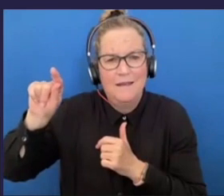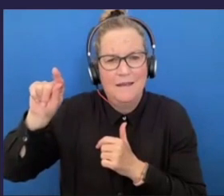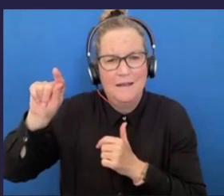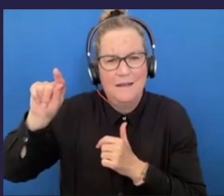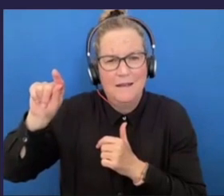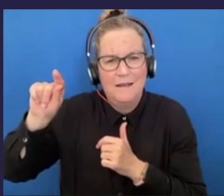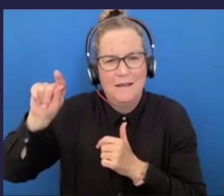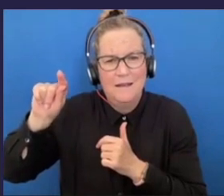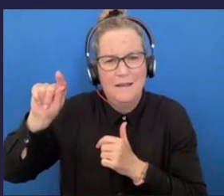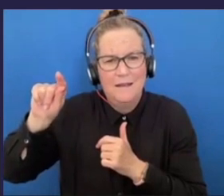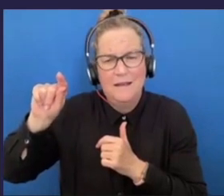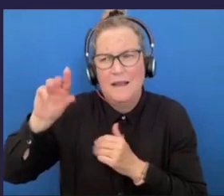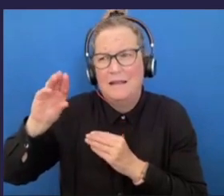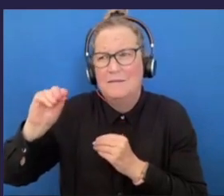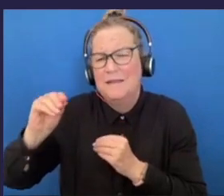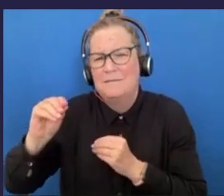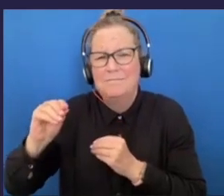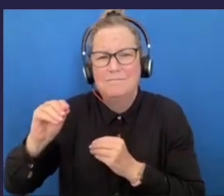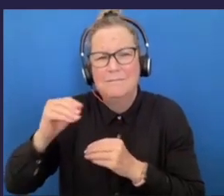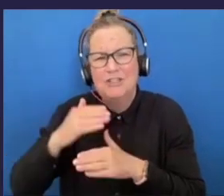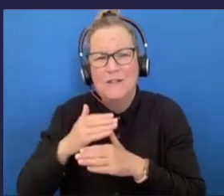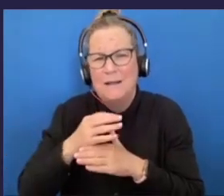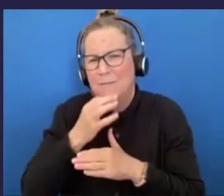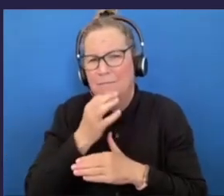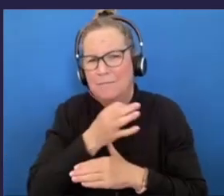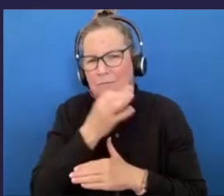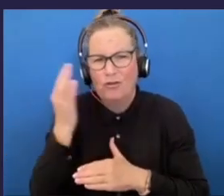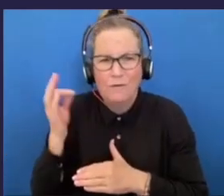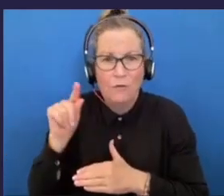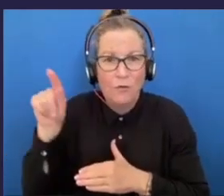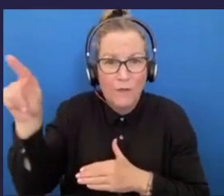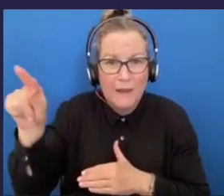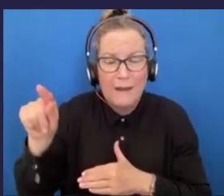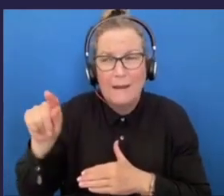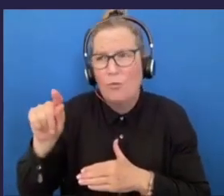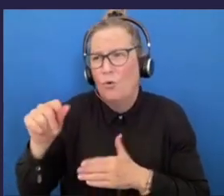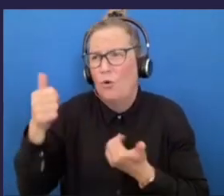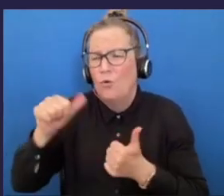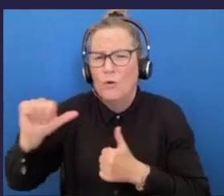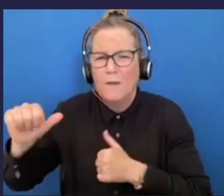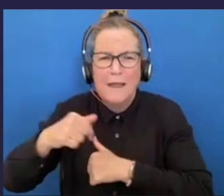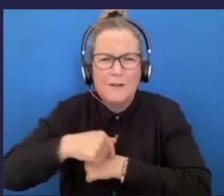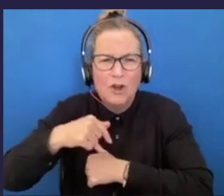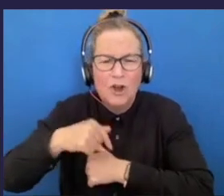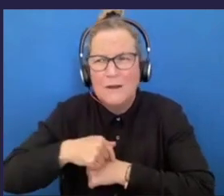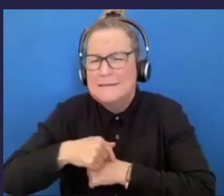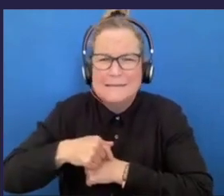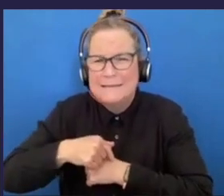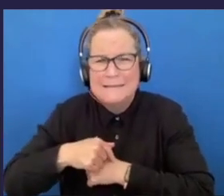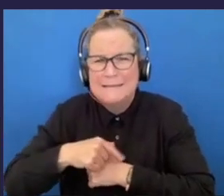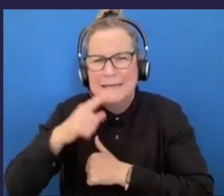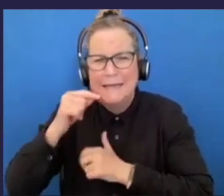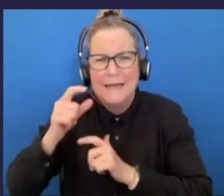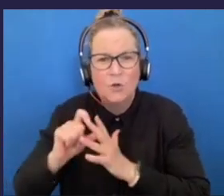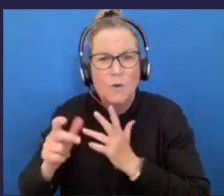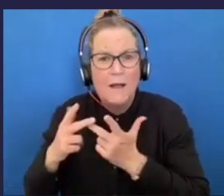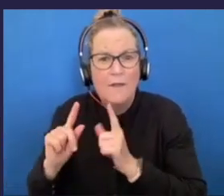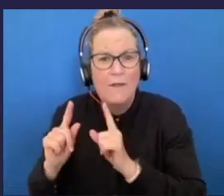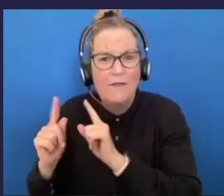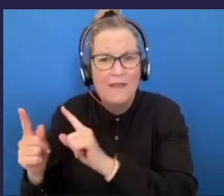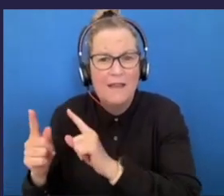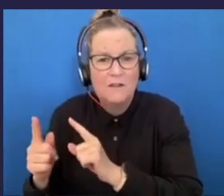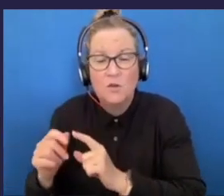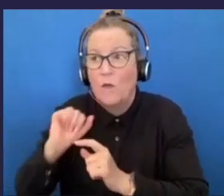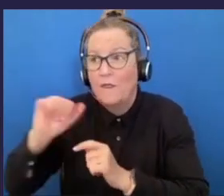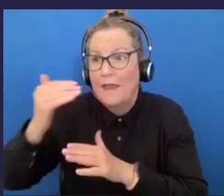some sort of mundane tasks or other work that is taking up a lot of their precious time that could be spent doing something else. So you almost carve off a little piece